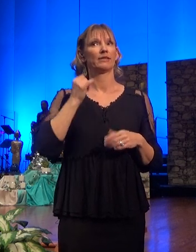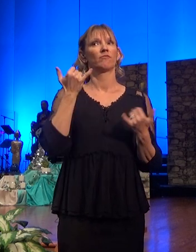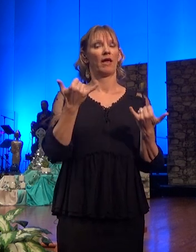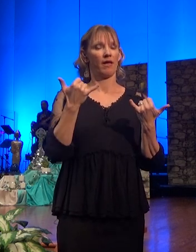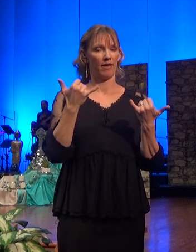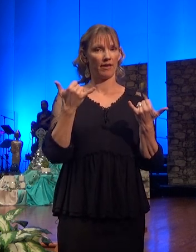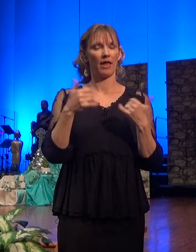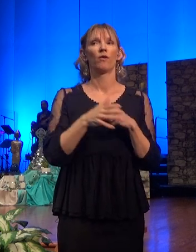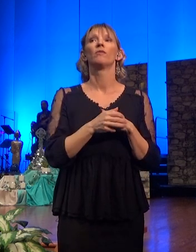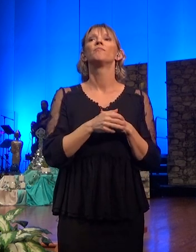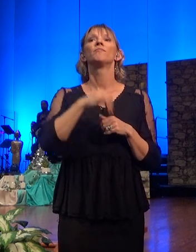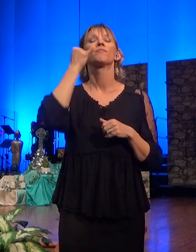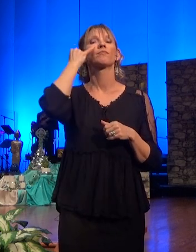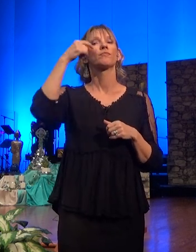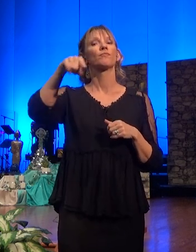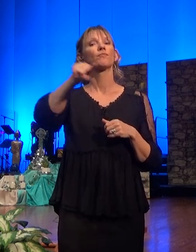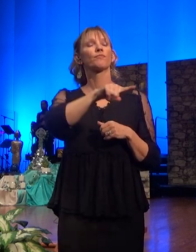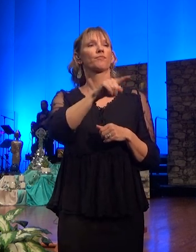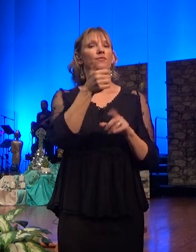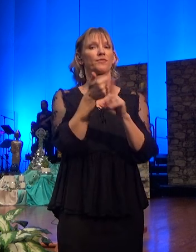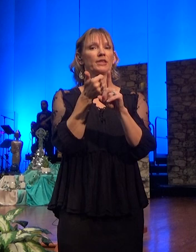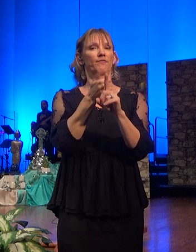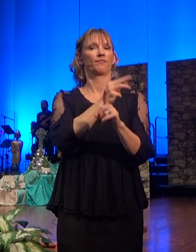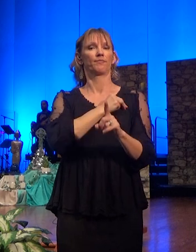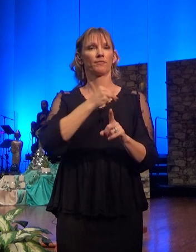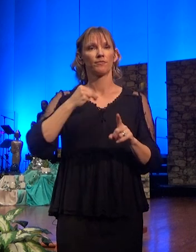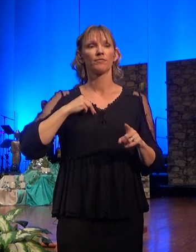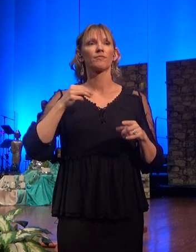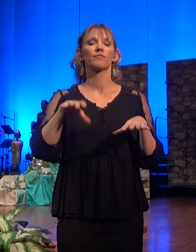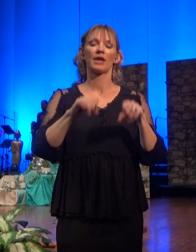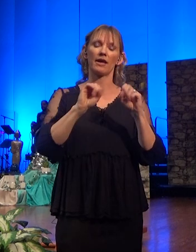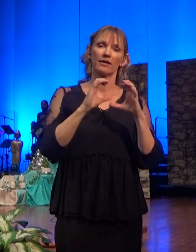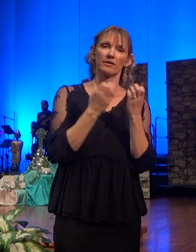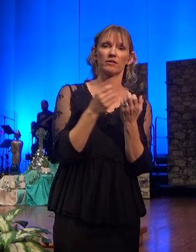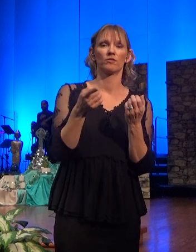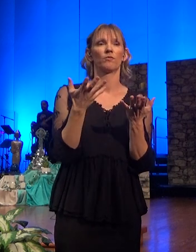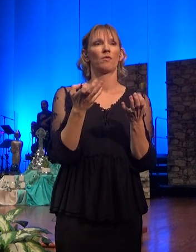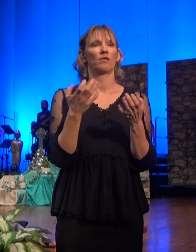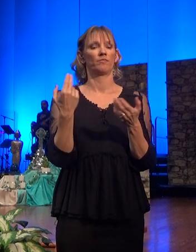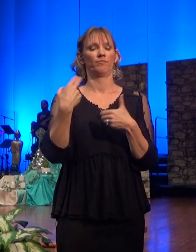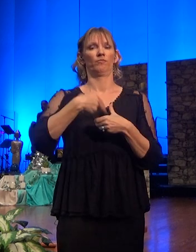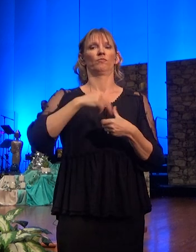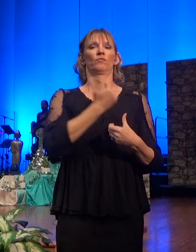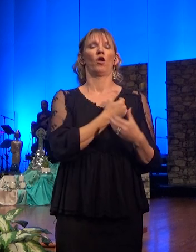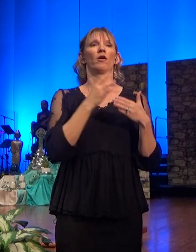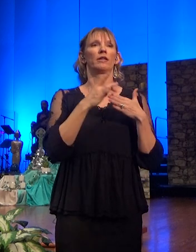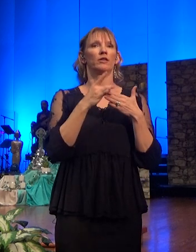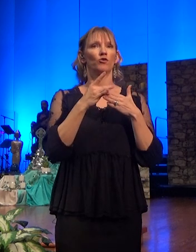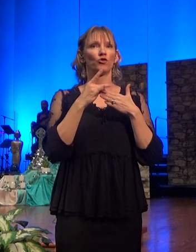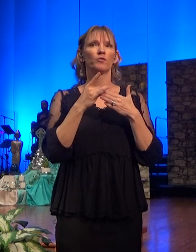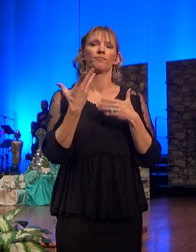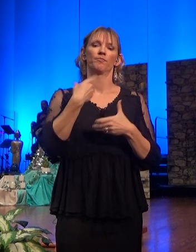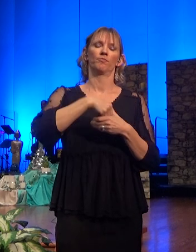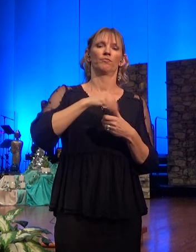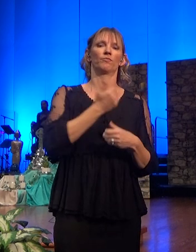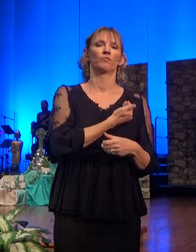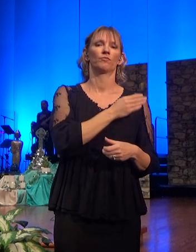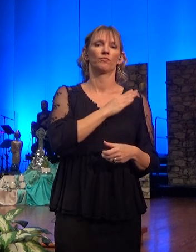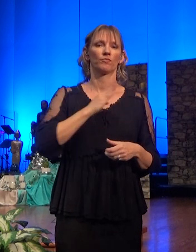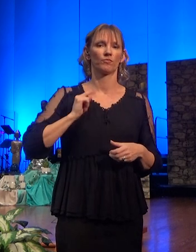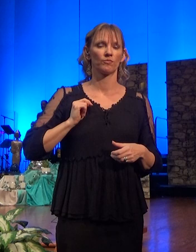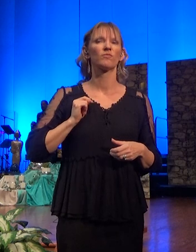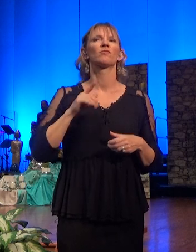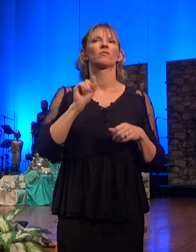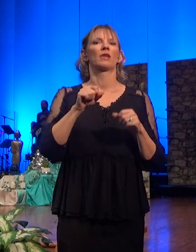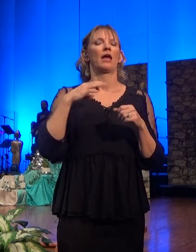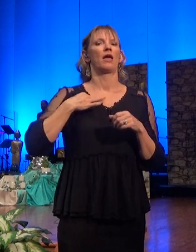now, and so if you are a member, if you've taken a class and you'd like to join our leadership and be a part of our board, you can find the